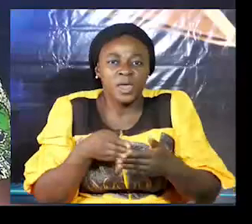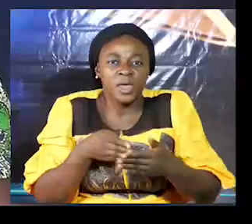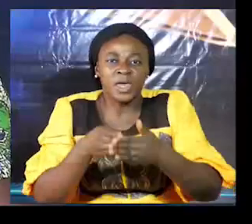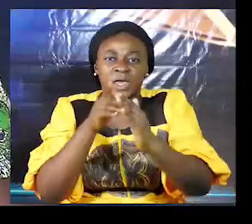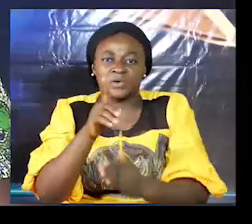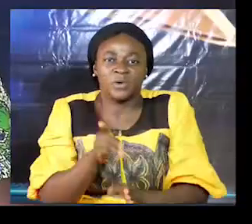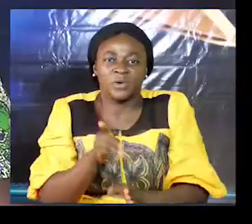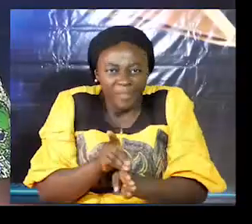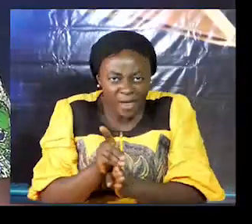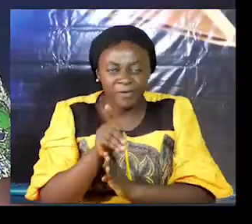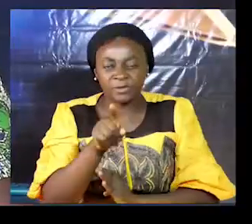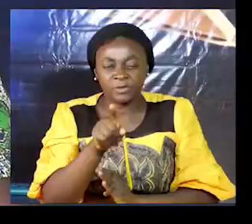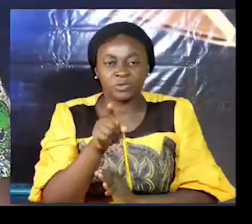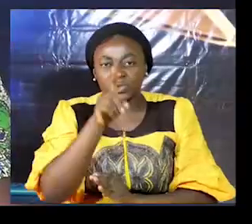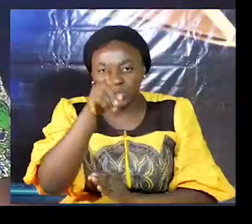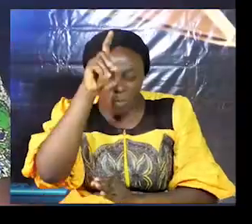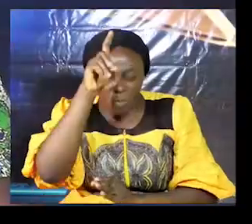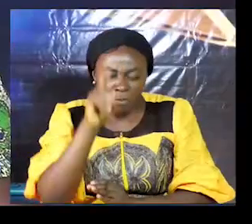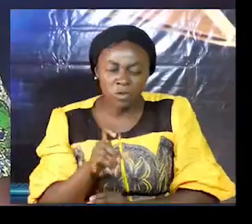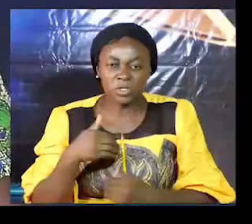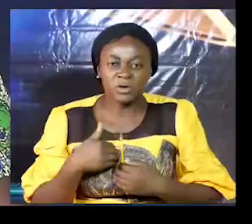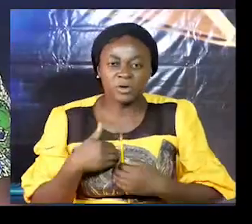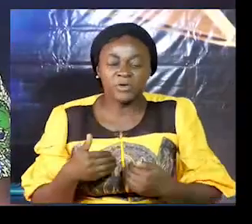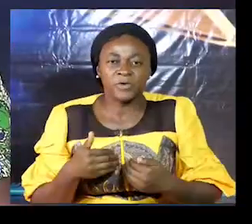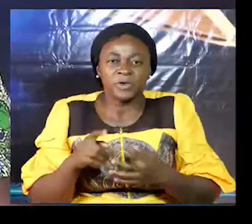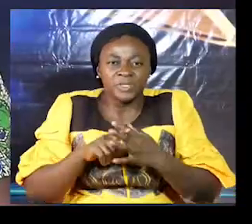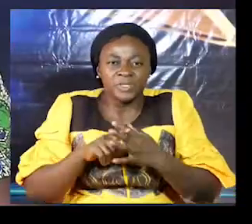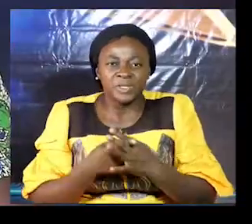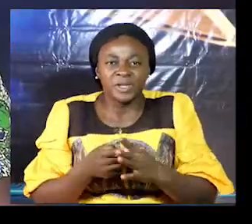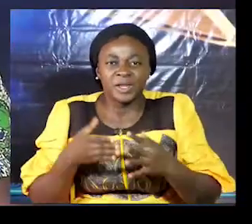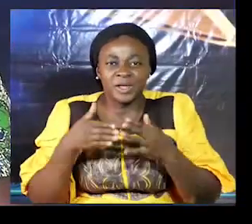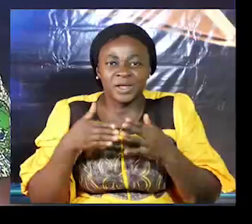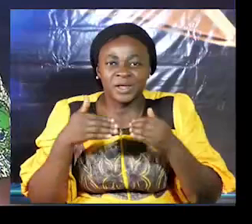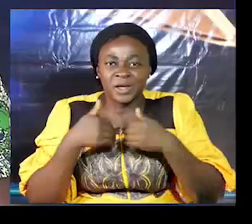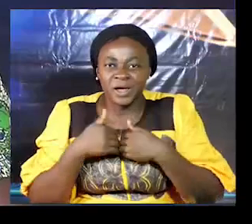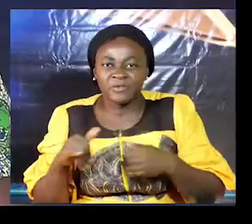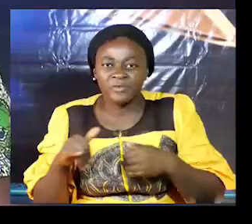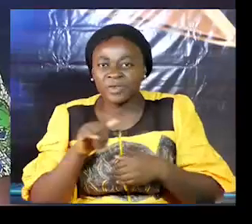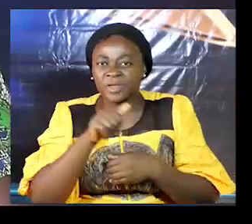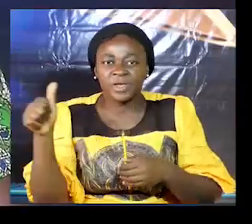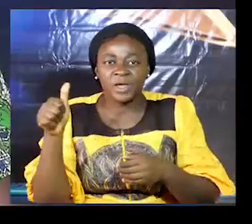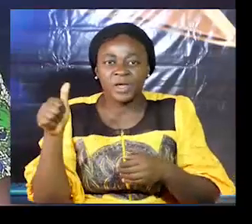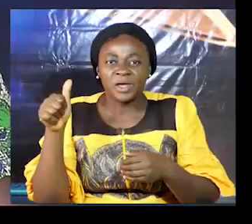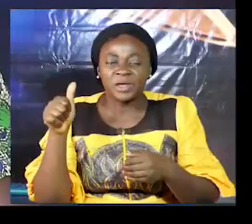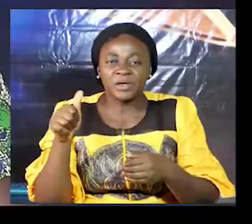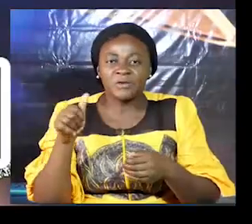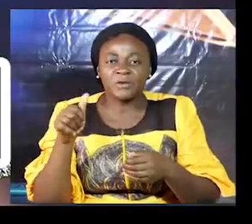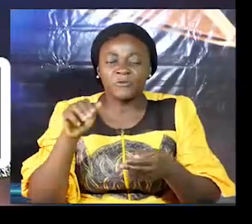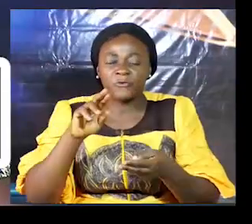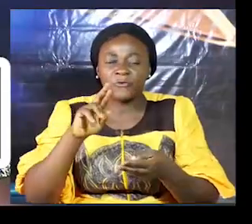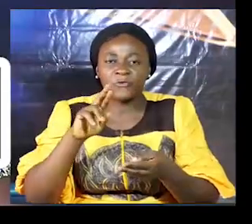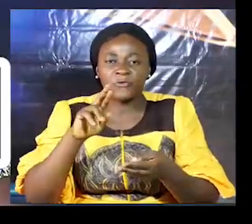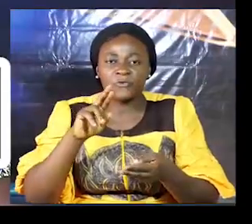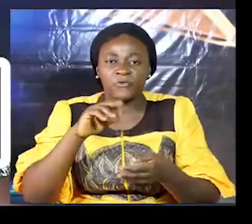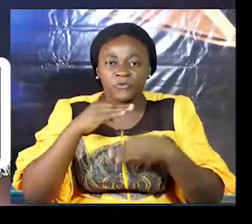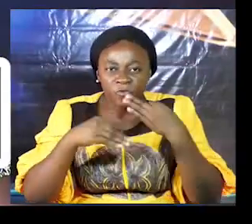here? You must have started having a fellowship, a communion, and a relationship with God. He must have become a friend to you